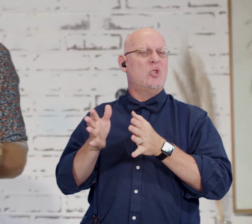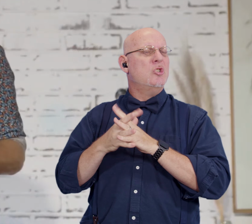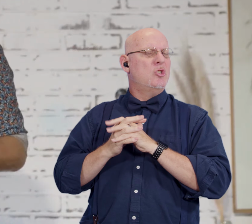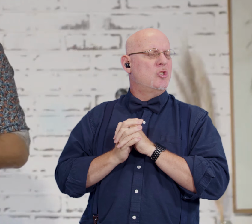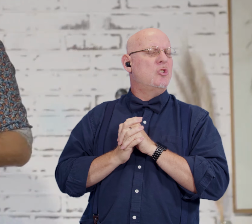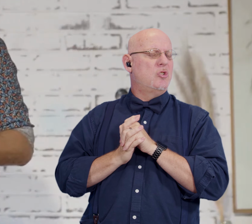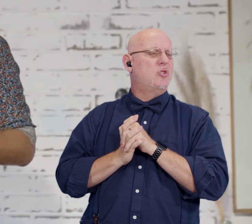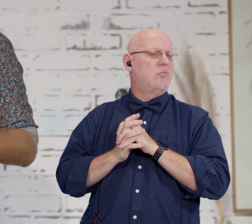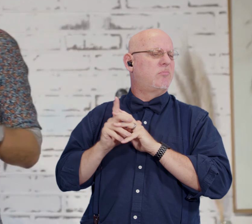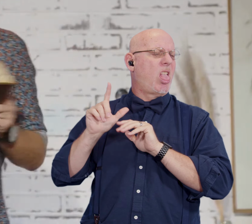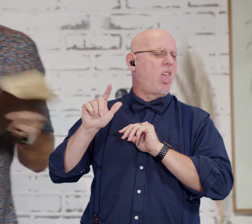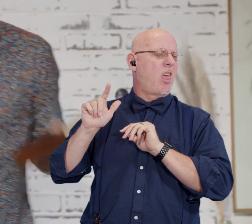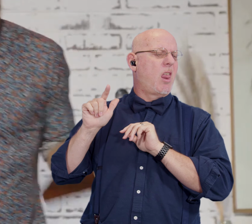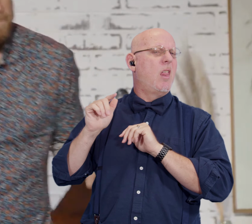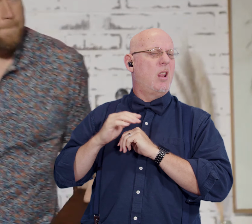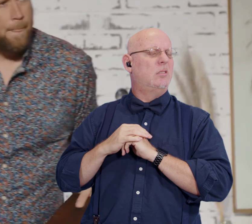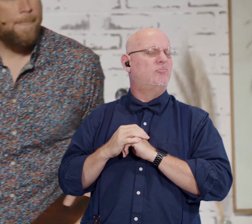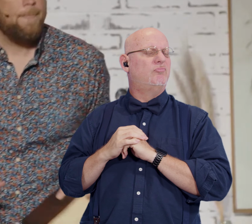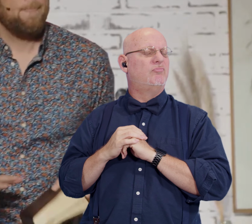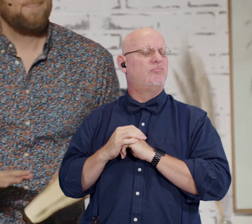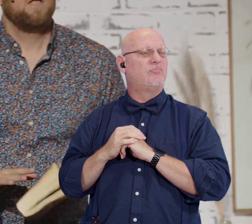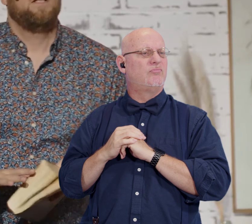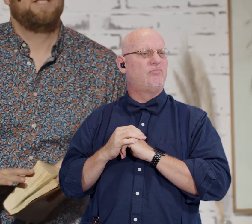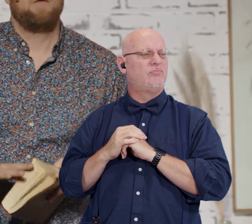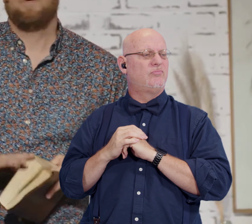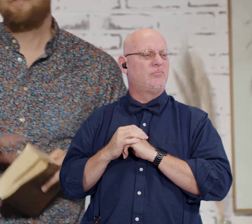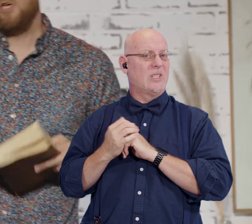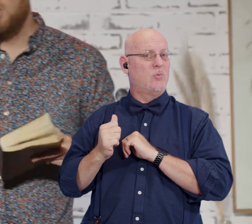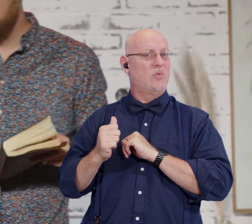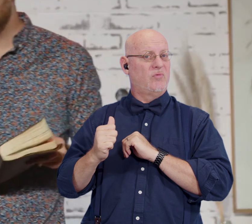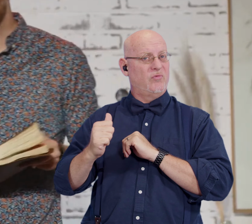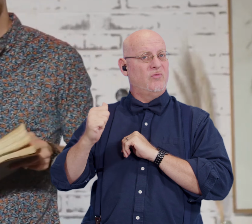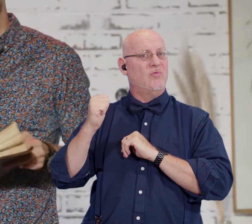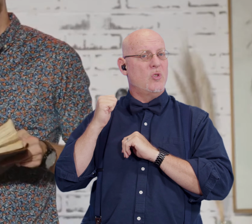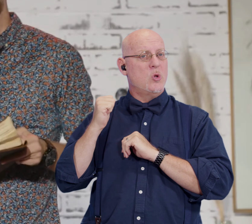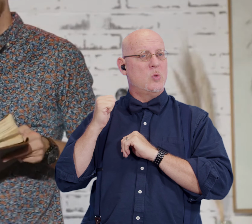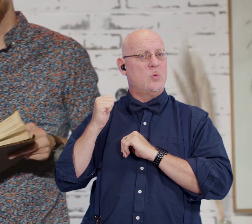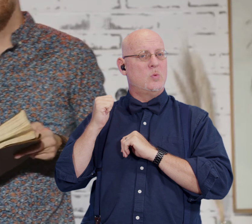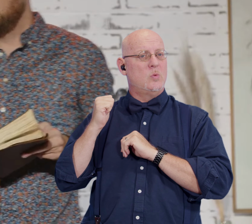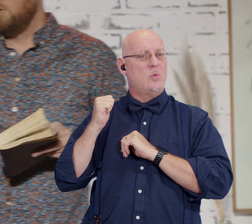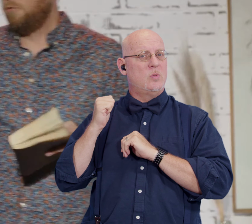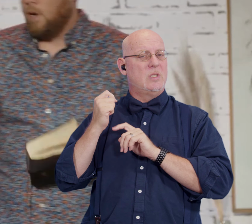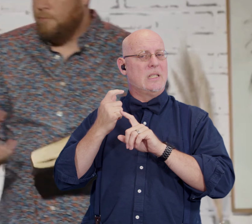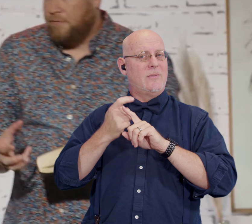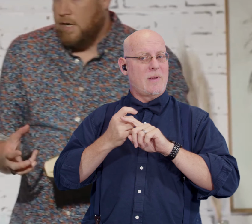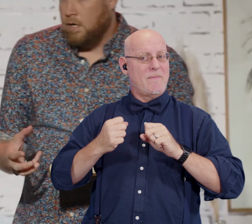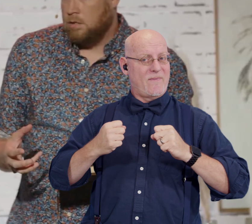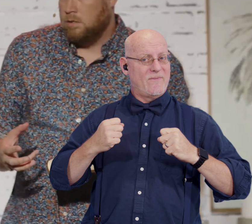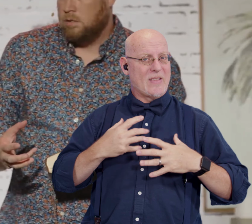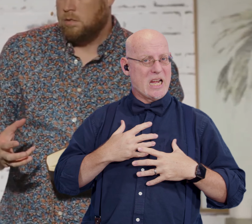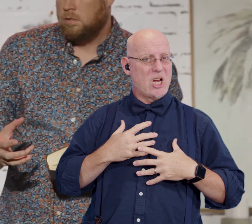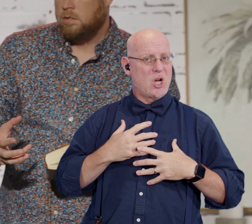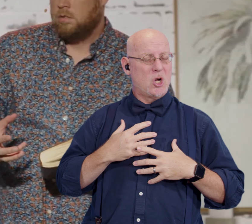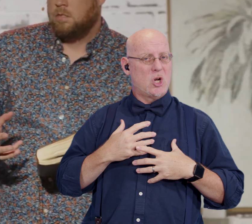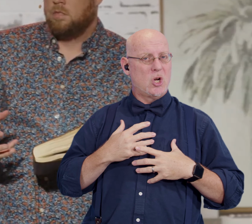else for a later time. And they had refused from fear,